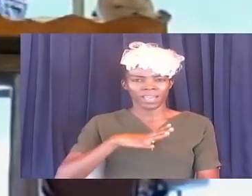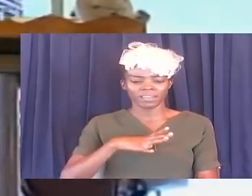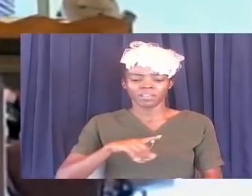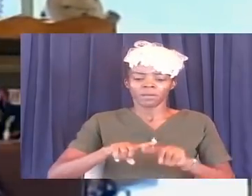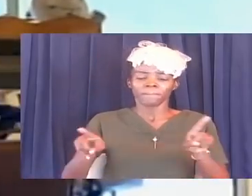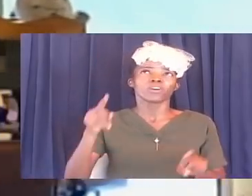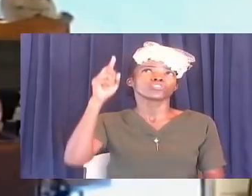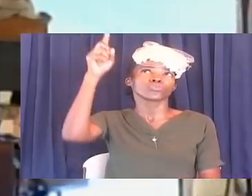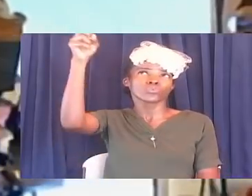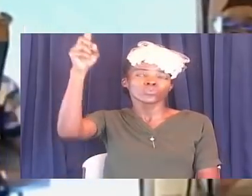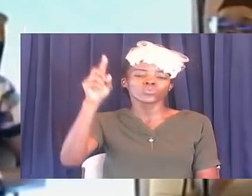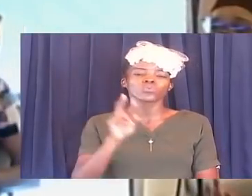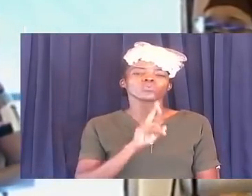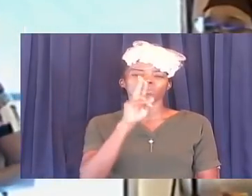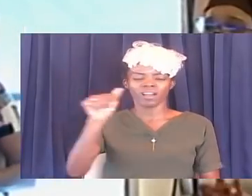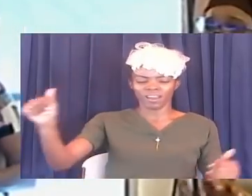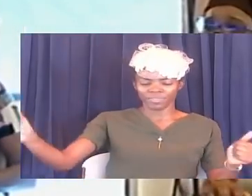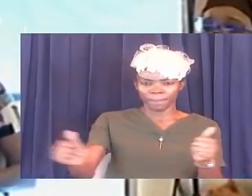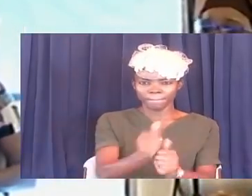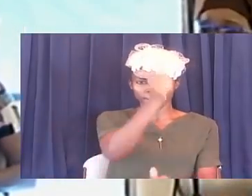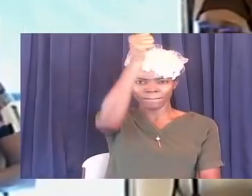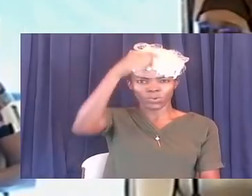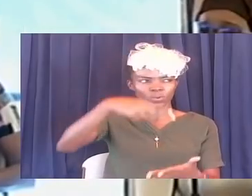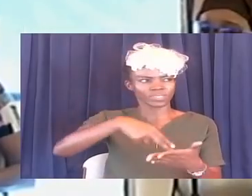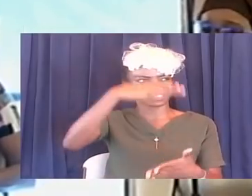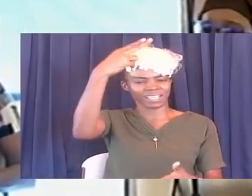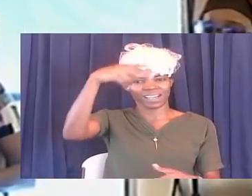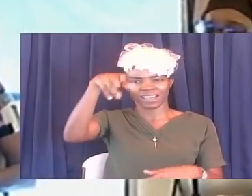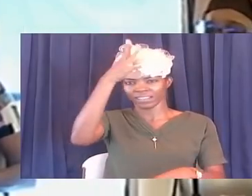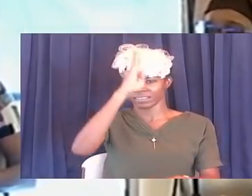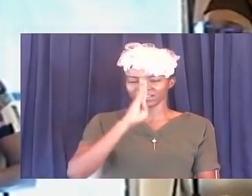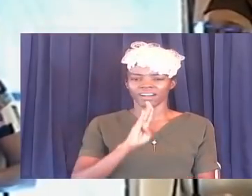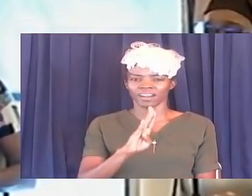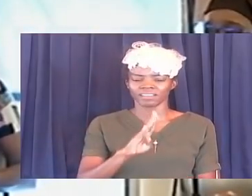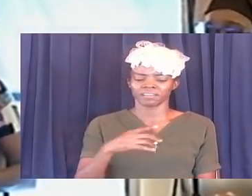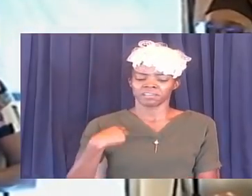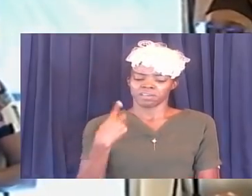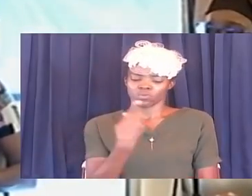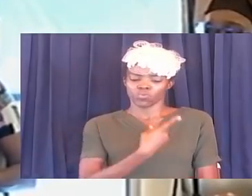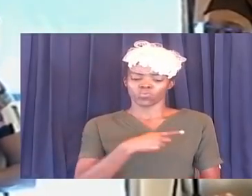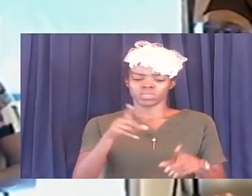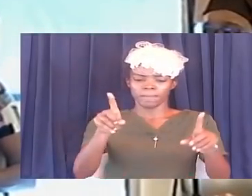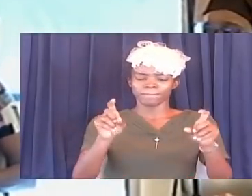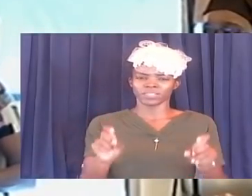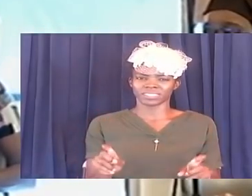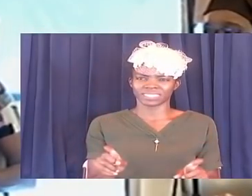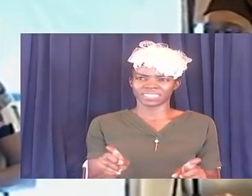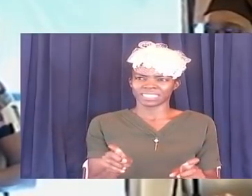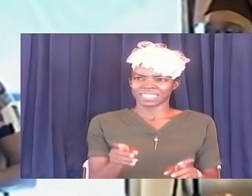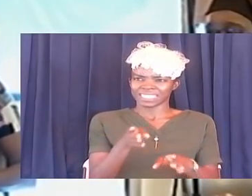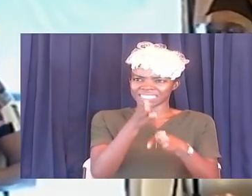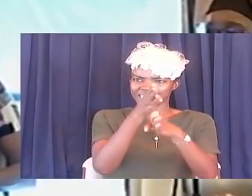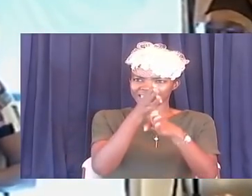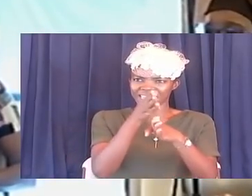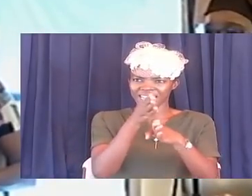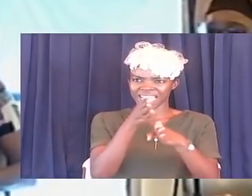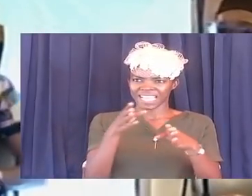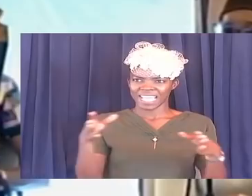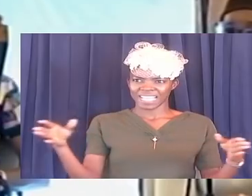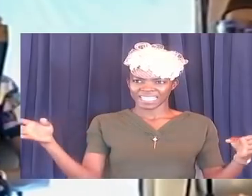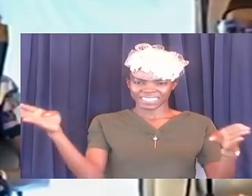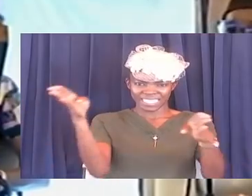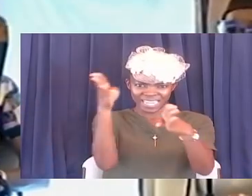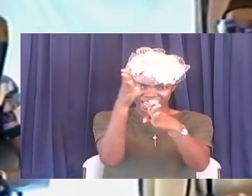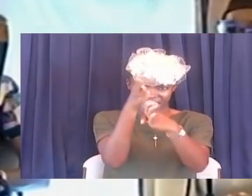we serve the Most High God. And we ought to get in line and be in unison. Let us